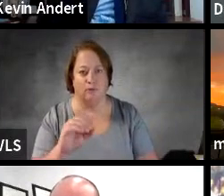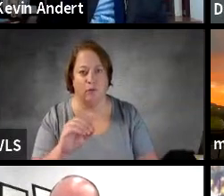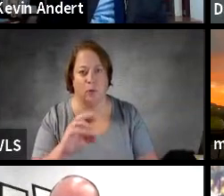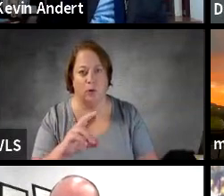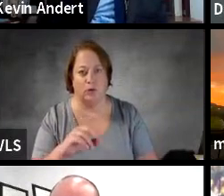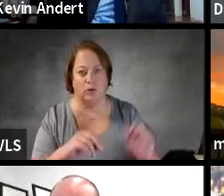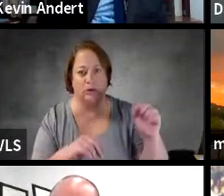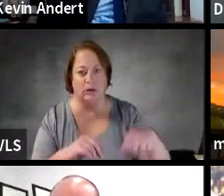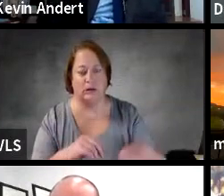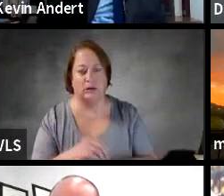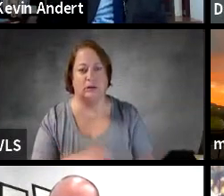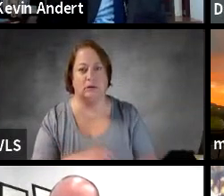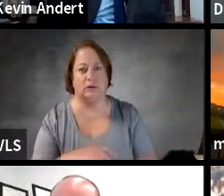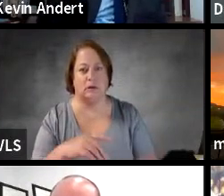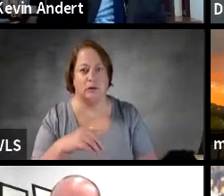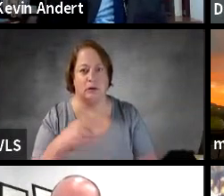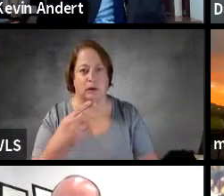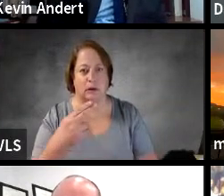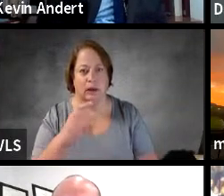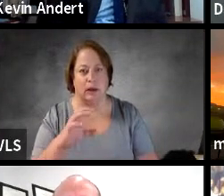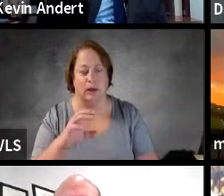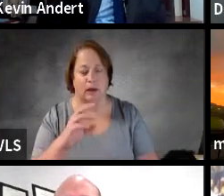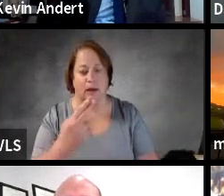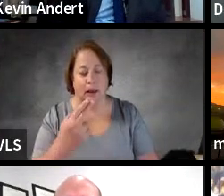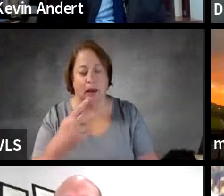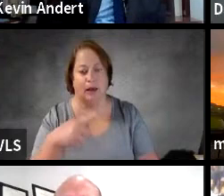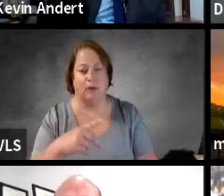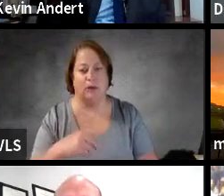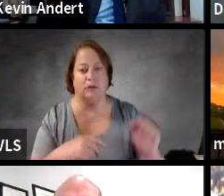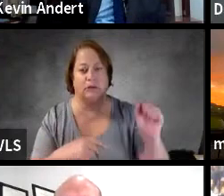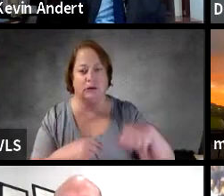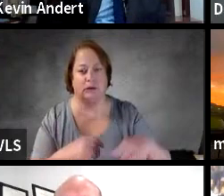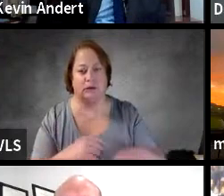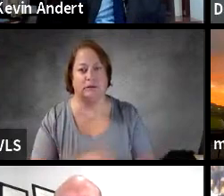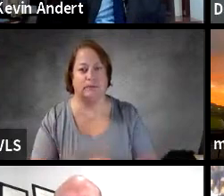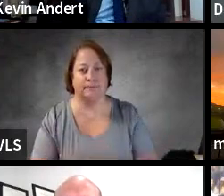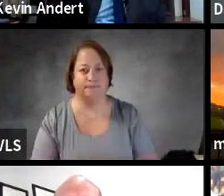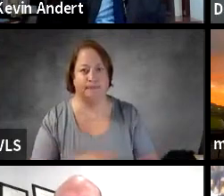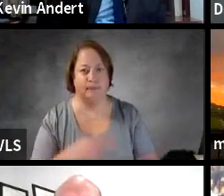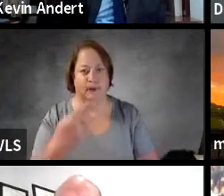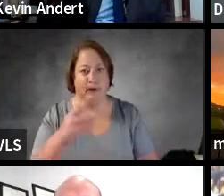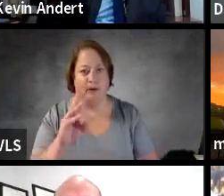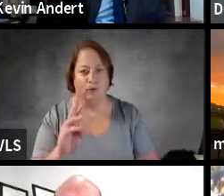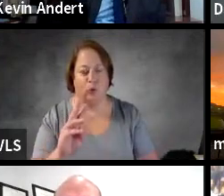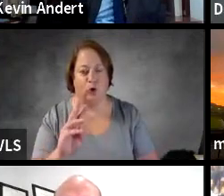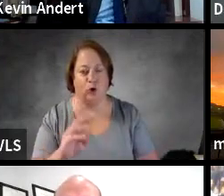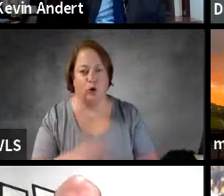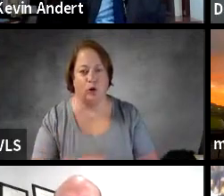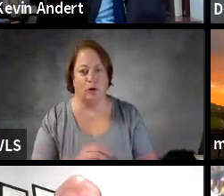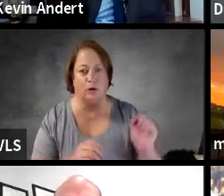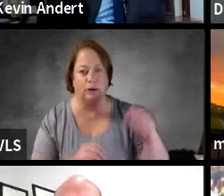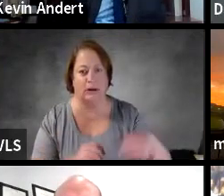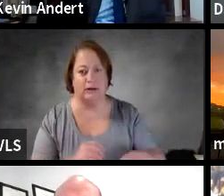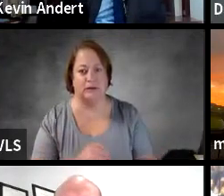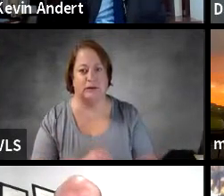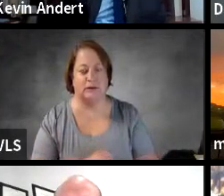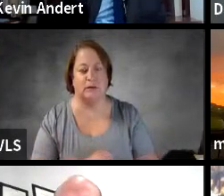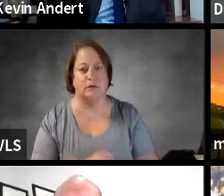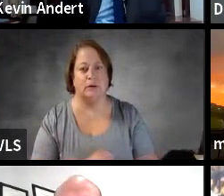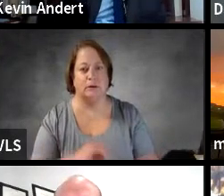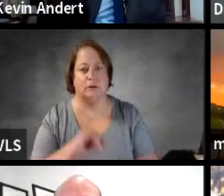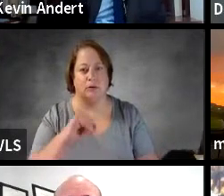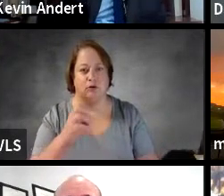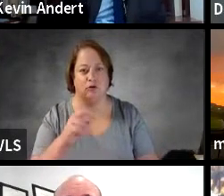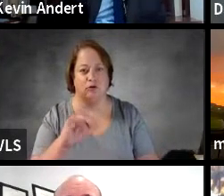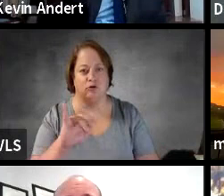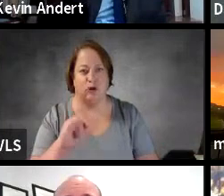Yes. Hancock Place? Yes. Hazelwood? Yes.